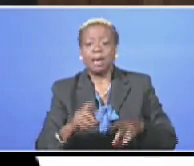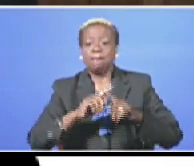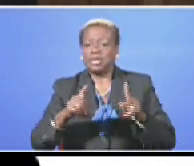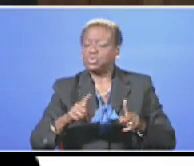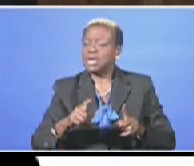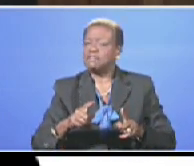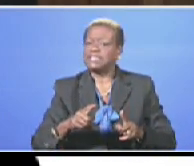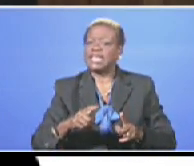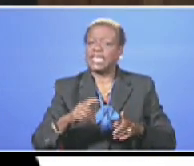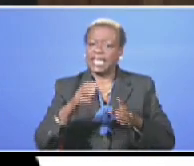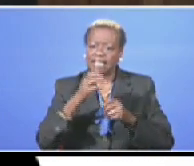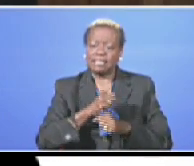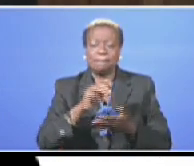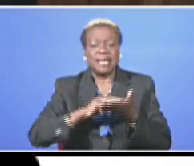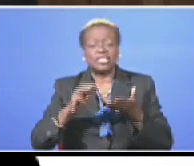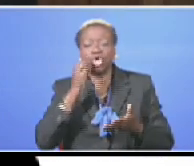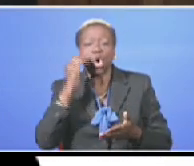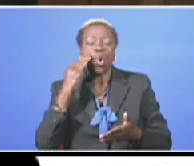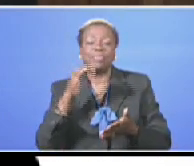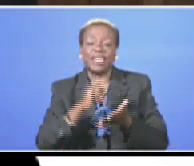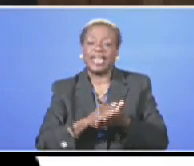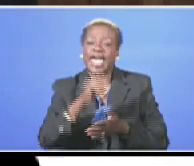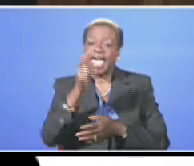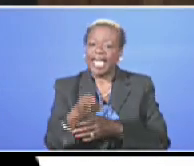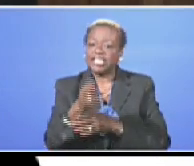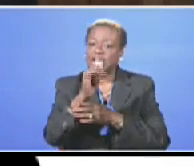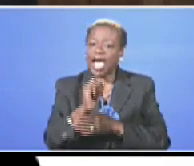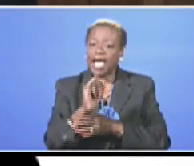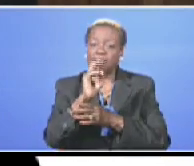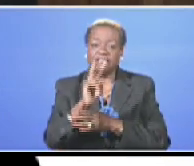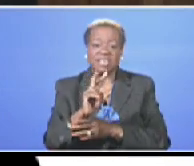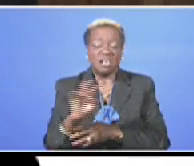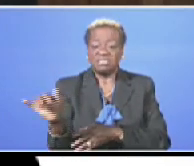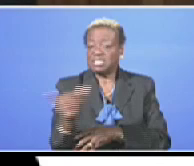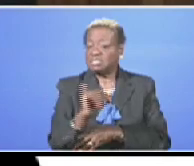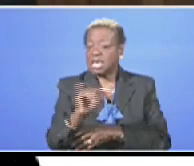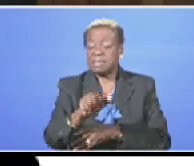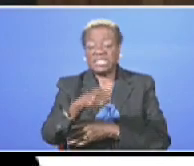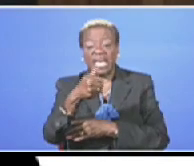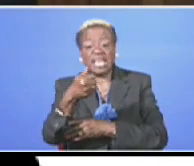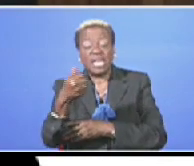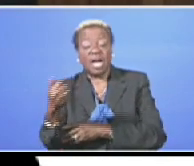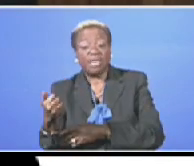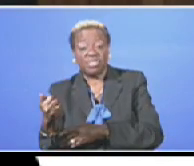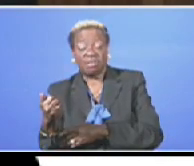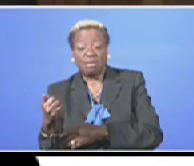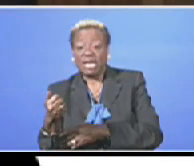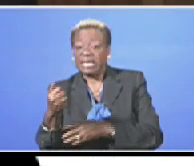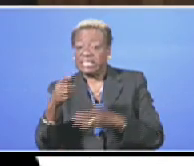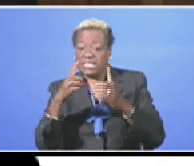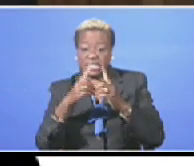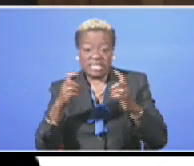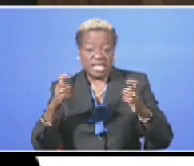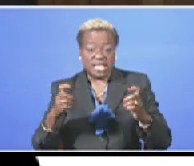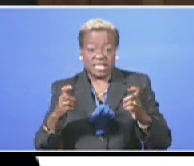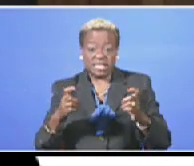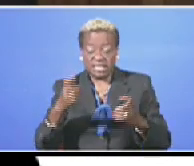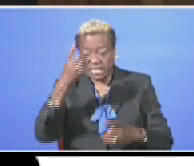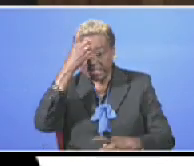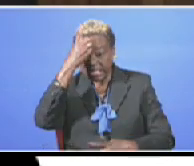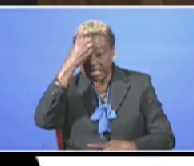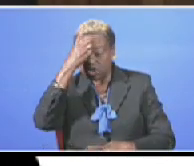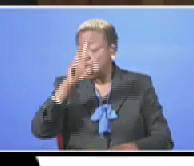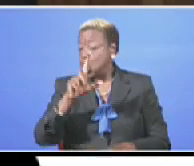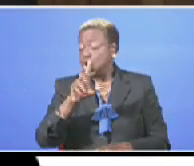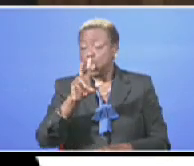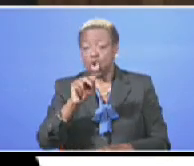driving that message home that HIV is just like any other disease. Nobody asked for it. It's something that that person